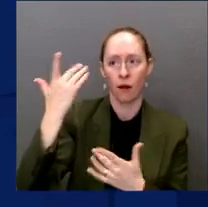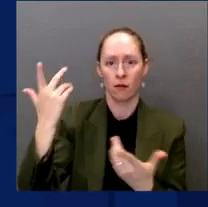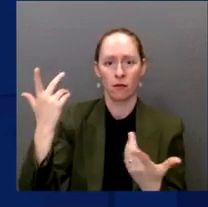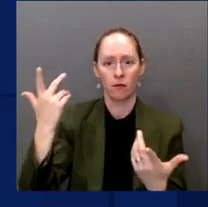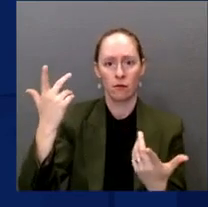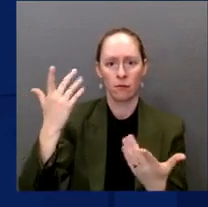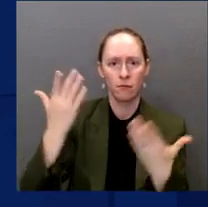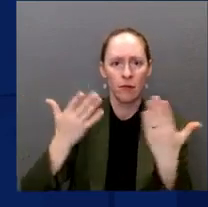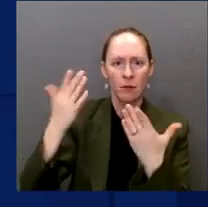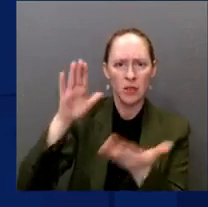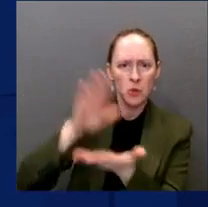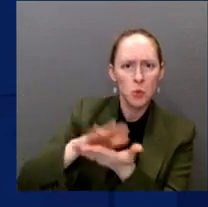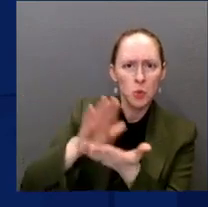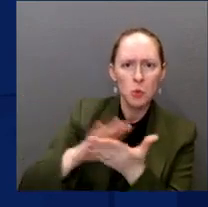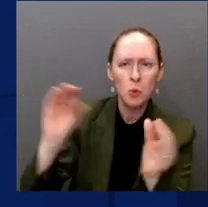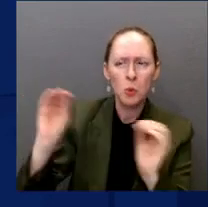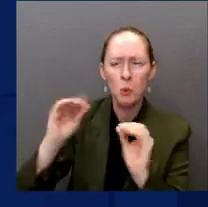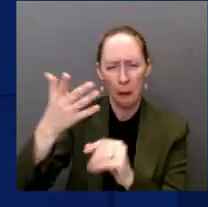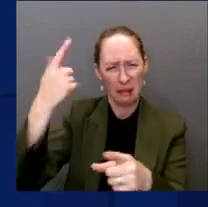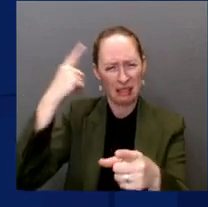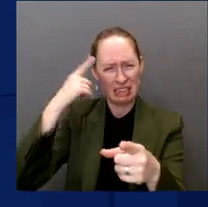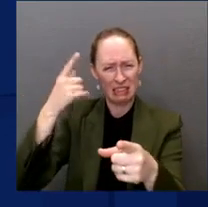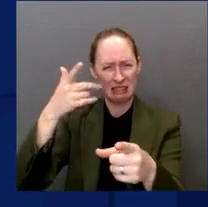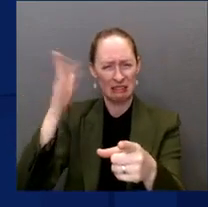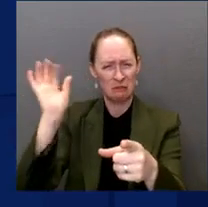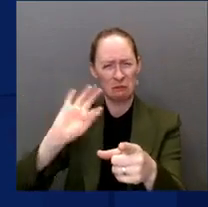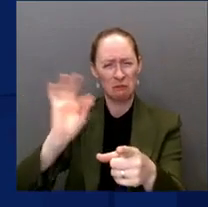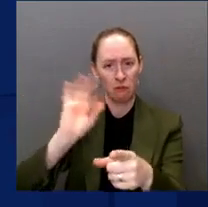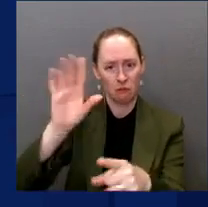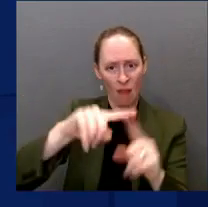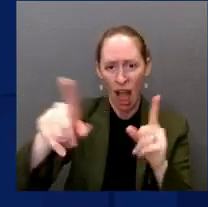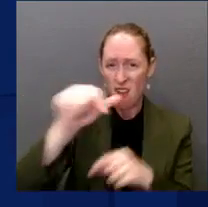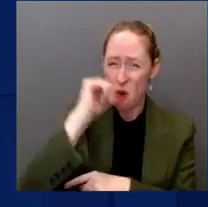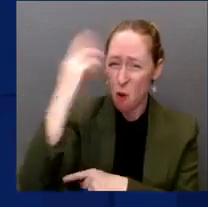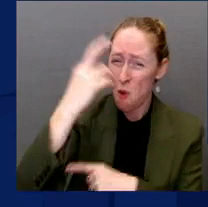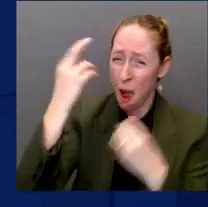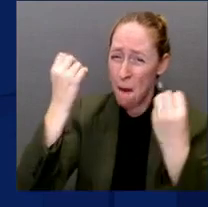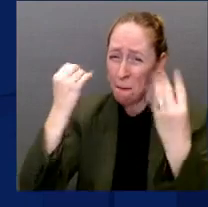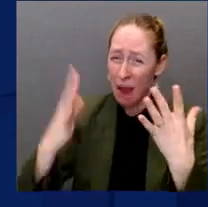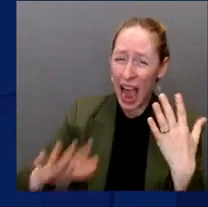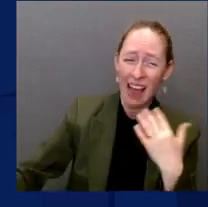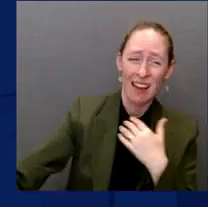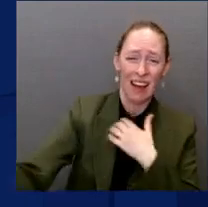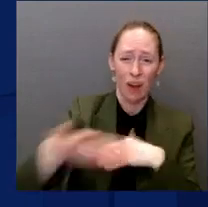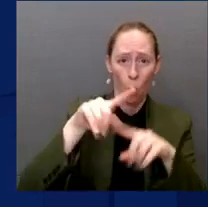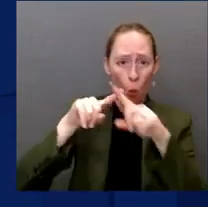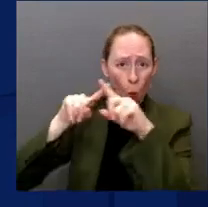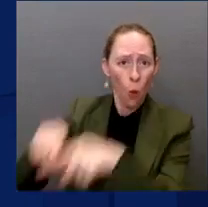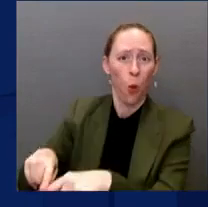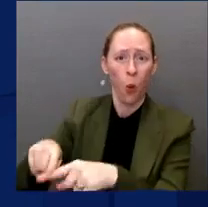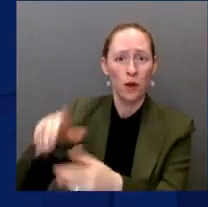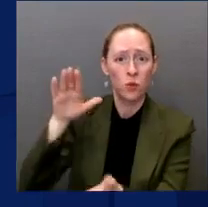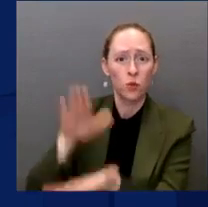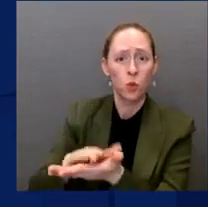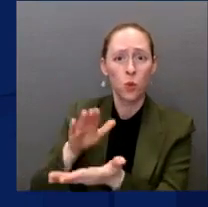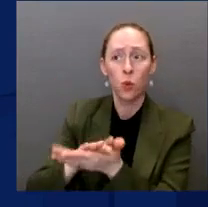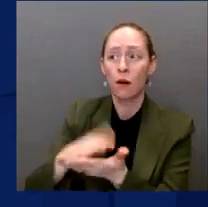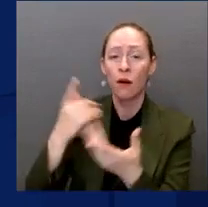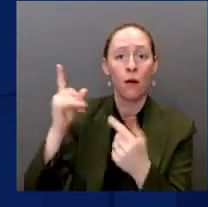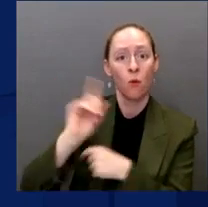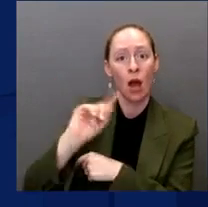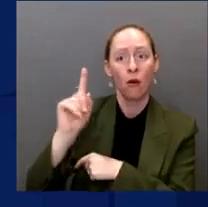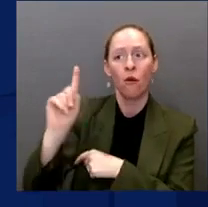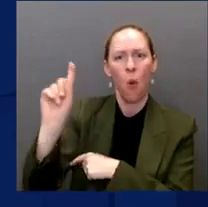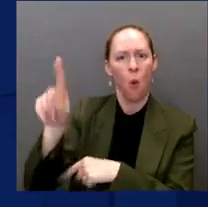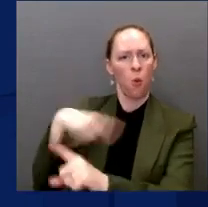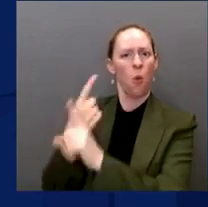programs, food programs do a lot. During the summer months, things change. In the next 10 years, my plan, as was